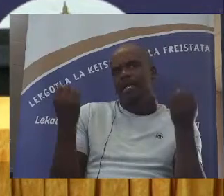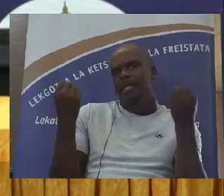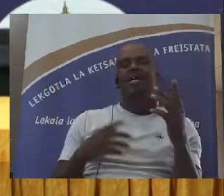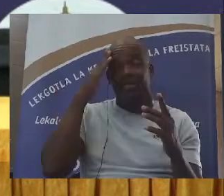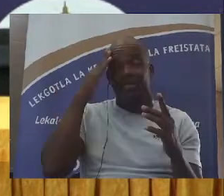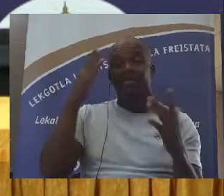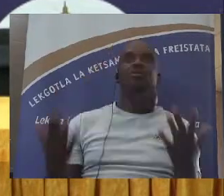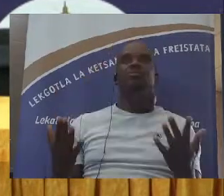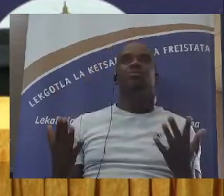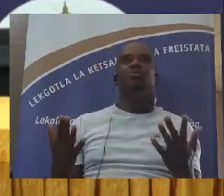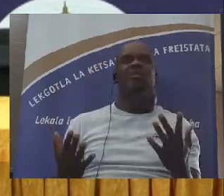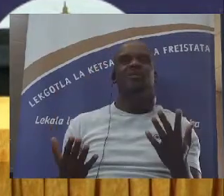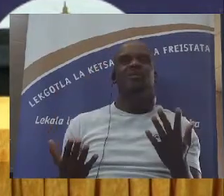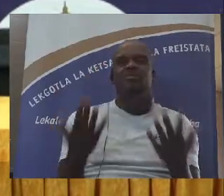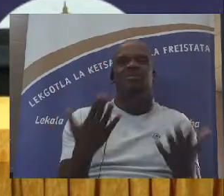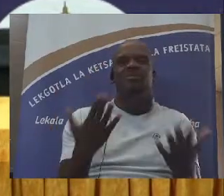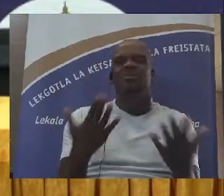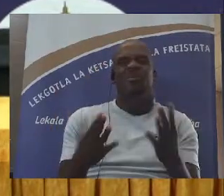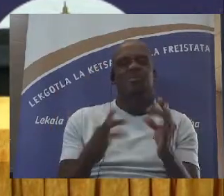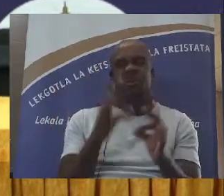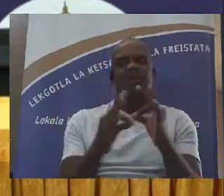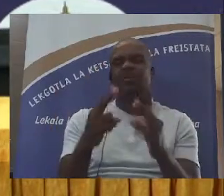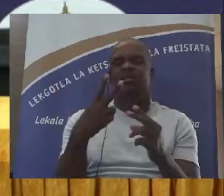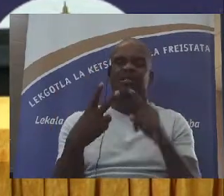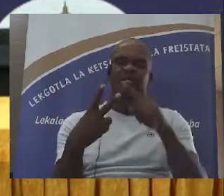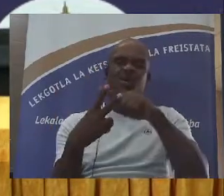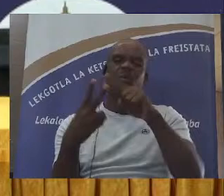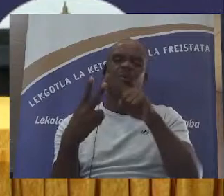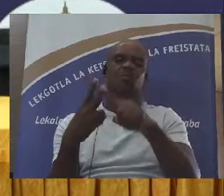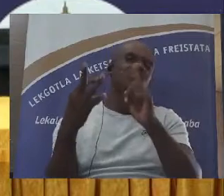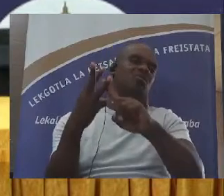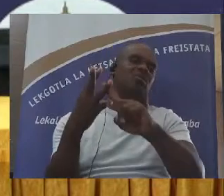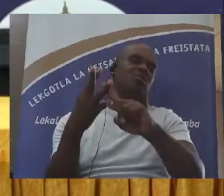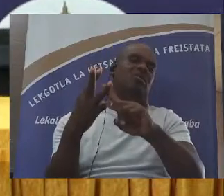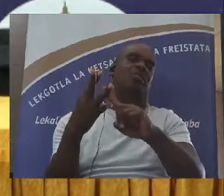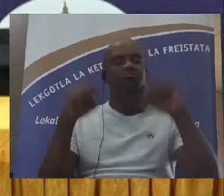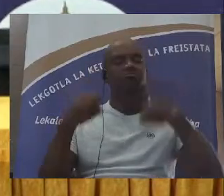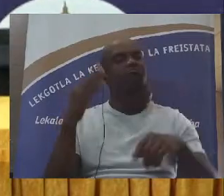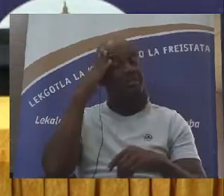ka beha tse pedi tse tharo fela re tla be re tseba hantle hore na o bua ka eng.